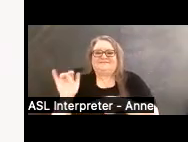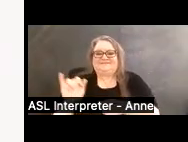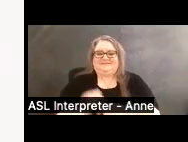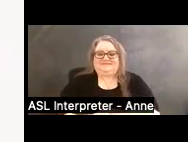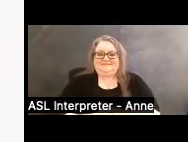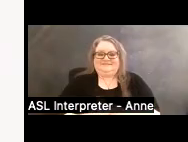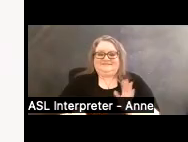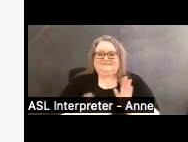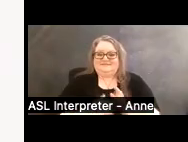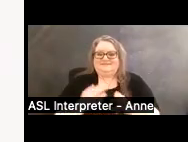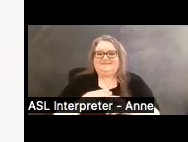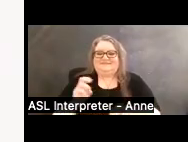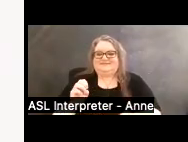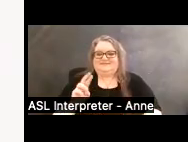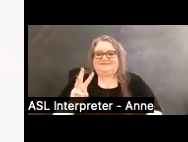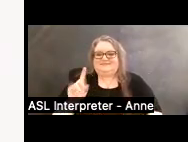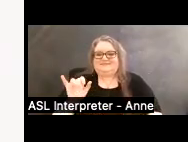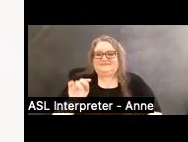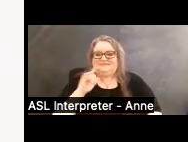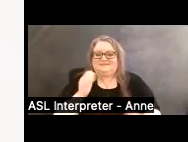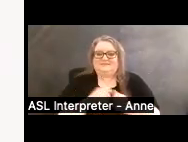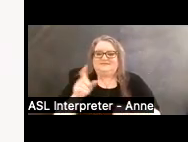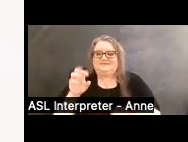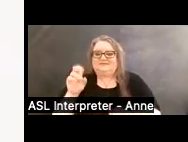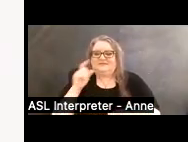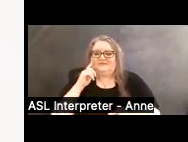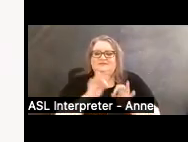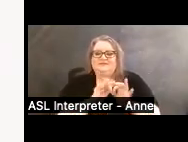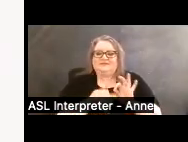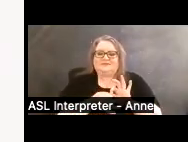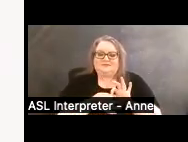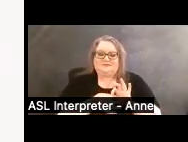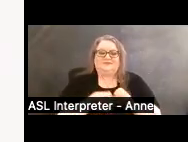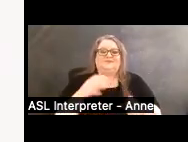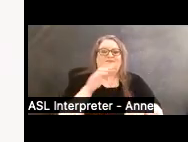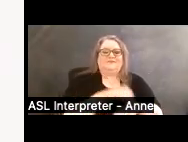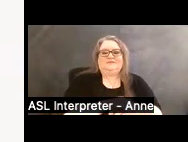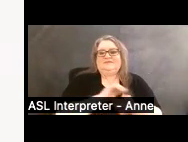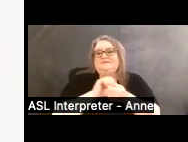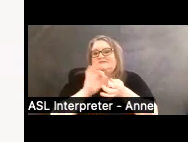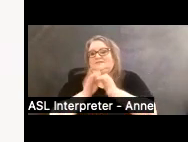Once again, my name is Erwin, and along with Lars, we'll be interpreting from English to Spanish during today's session.